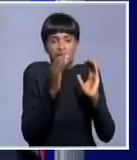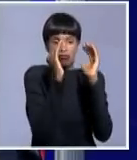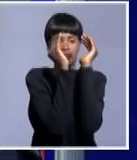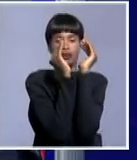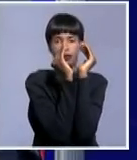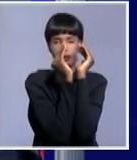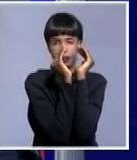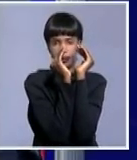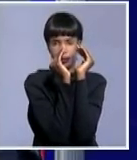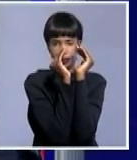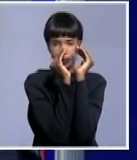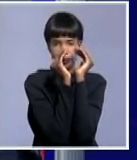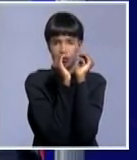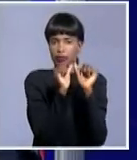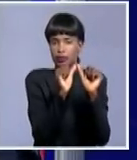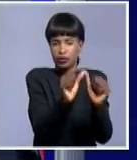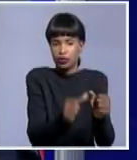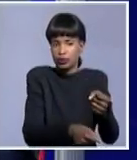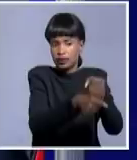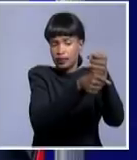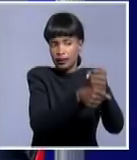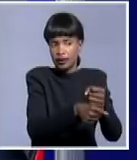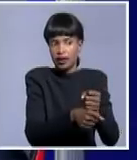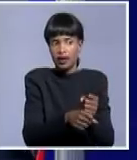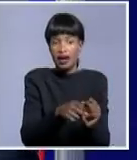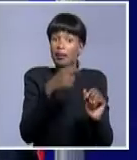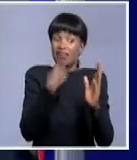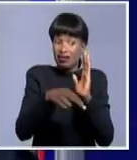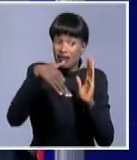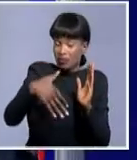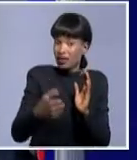safety net to look after them. We must not forget we have laws in